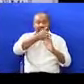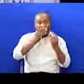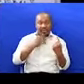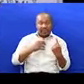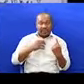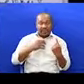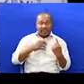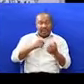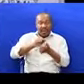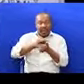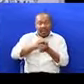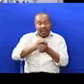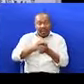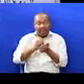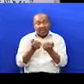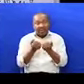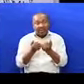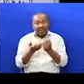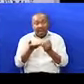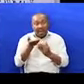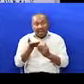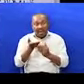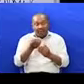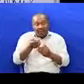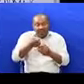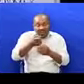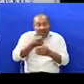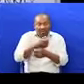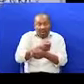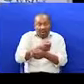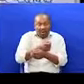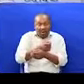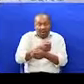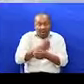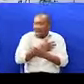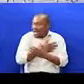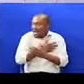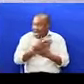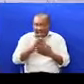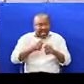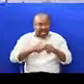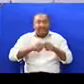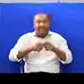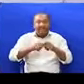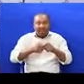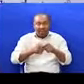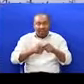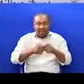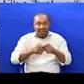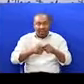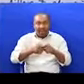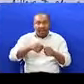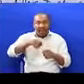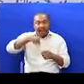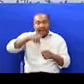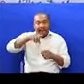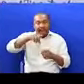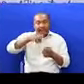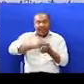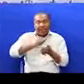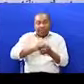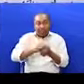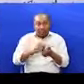small indivisible particle called the atom. Let's say this is aluminum foil. Aluminum